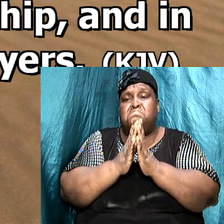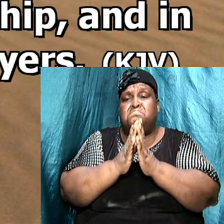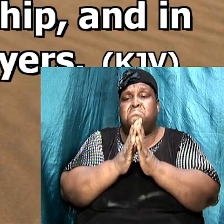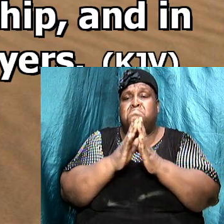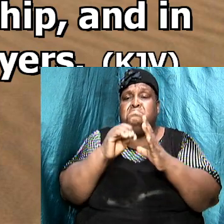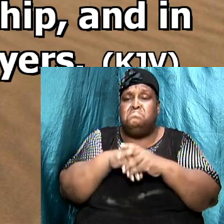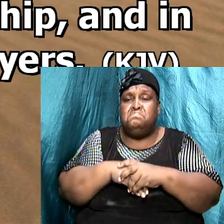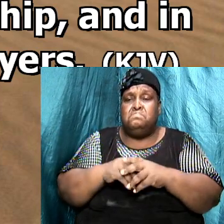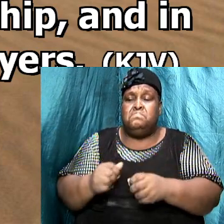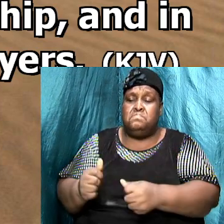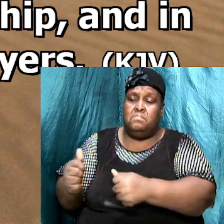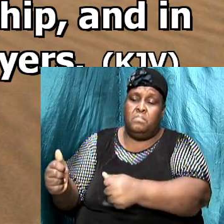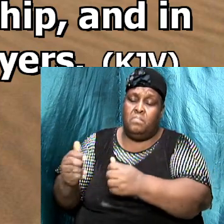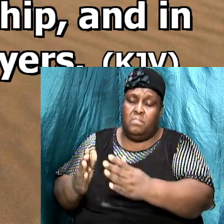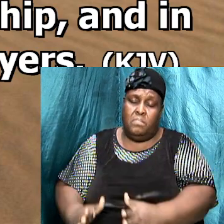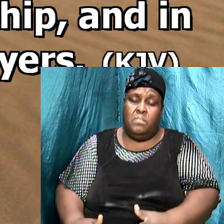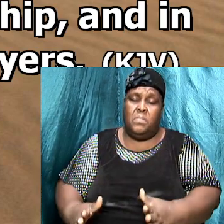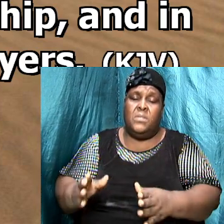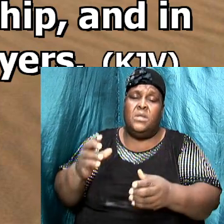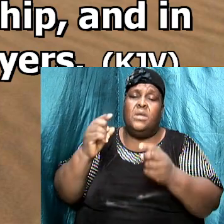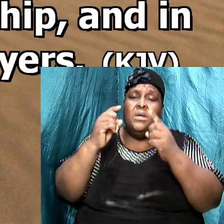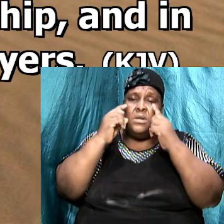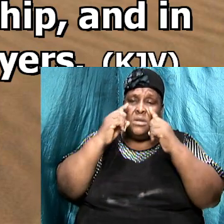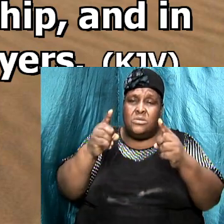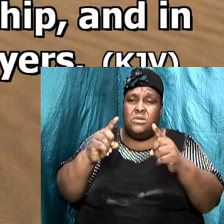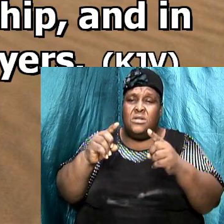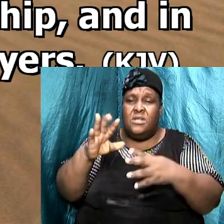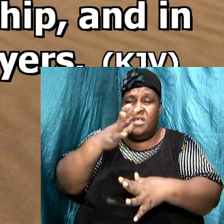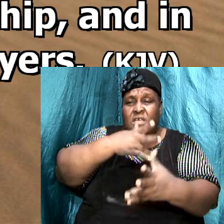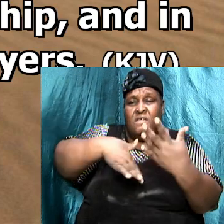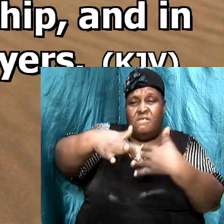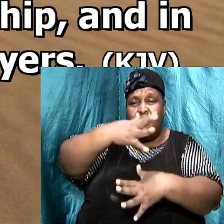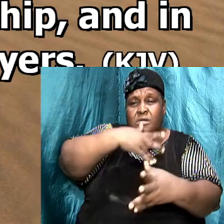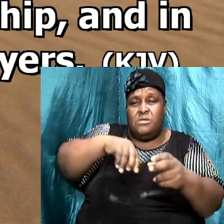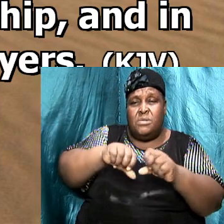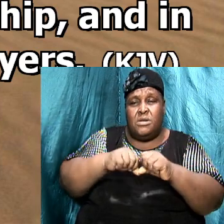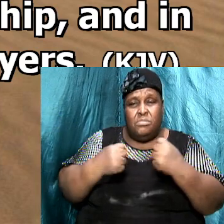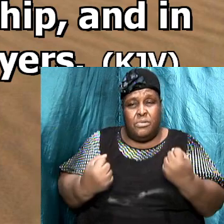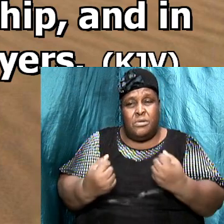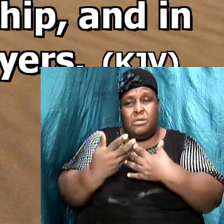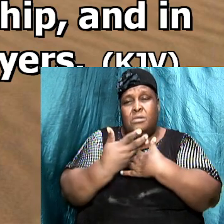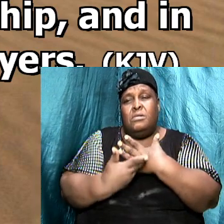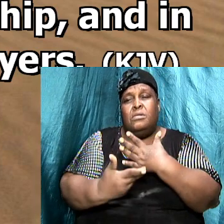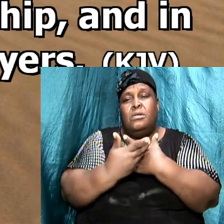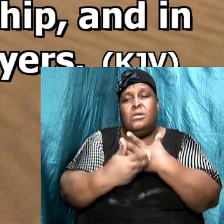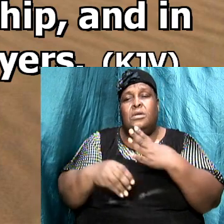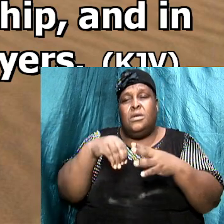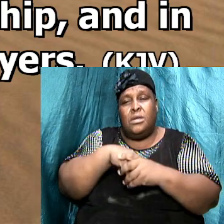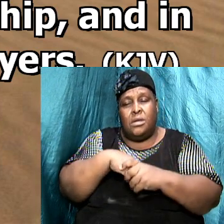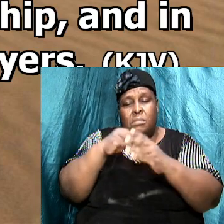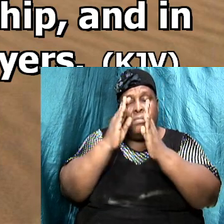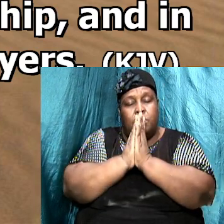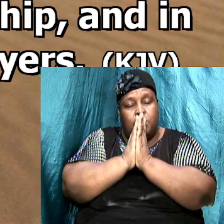in apostles' doctrine, in fellowship, the breaking of bread, and in prayers.